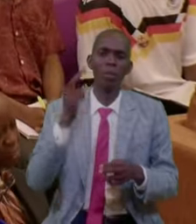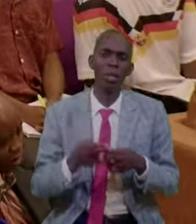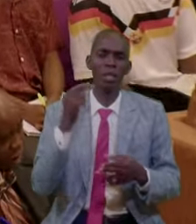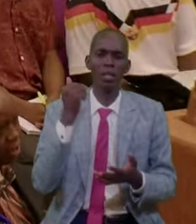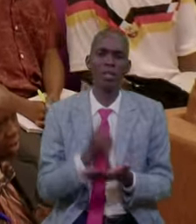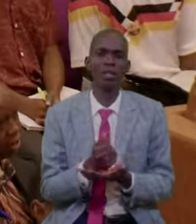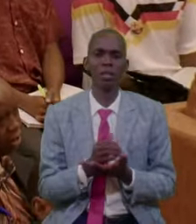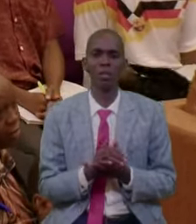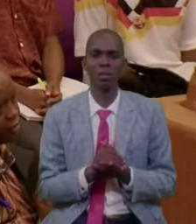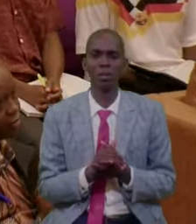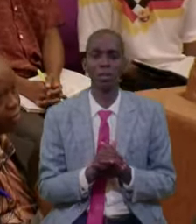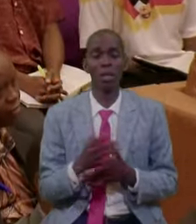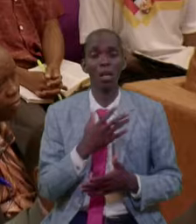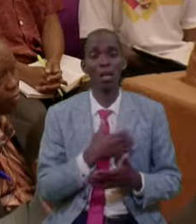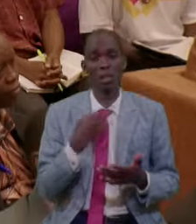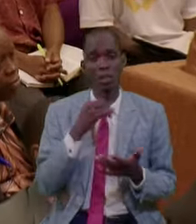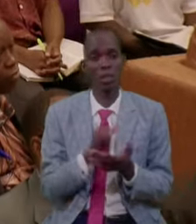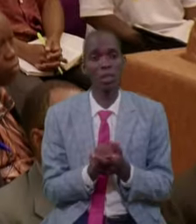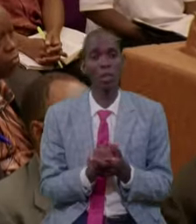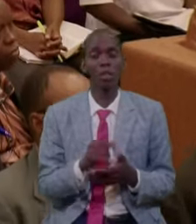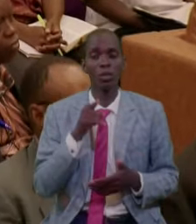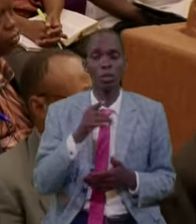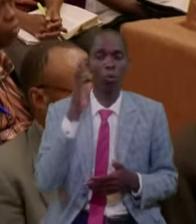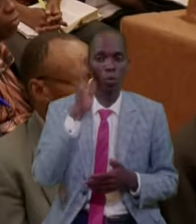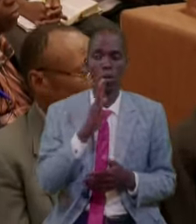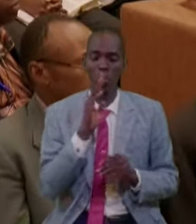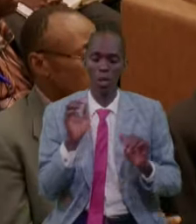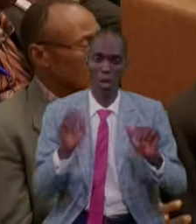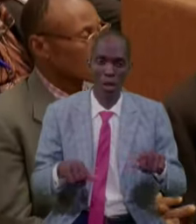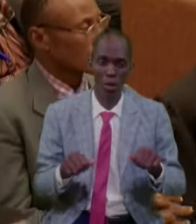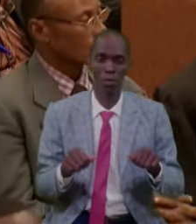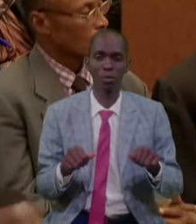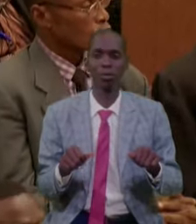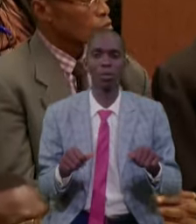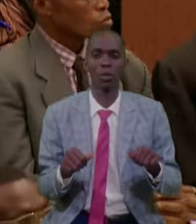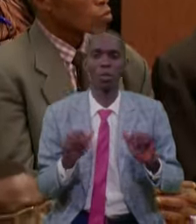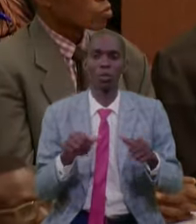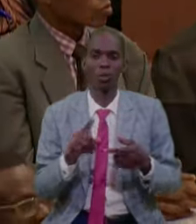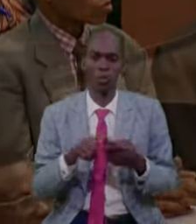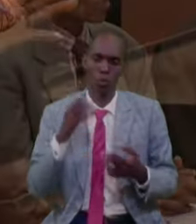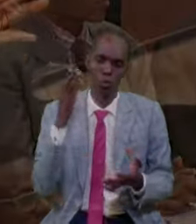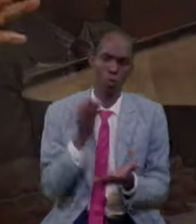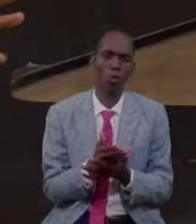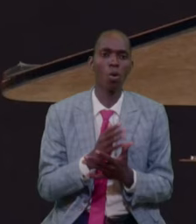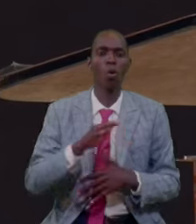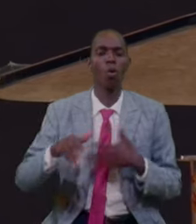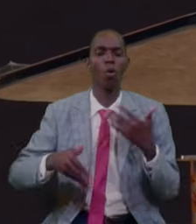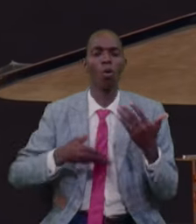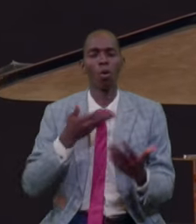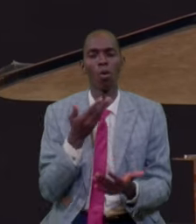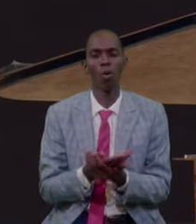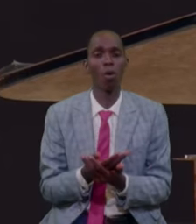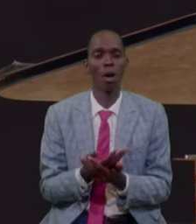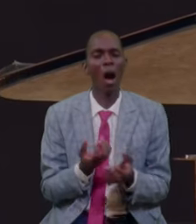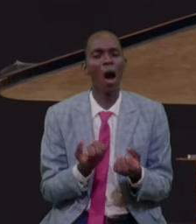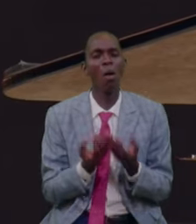name. And it says that you will be able, able to quench all, how